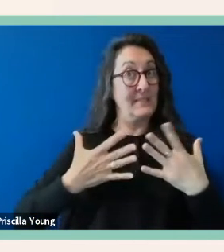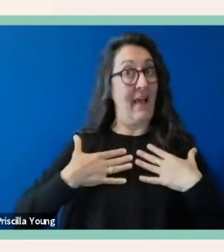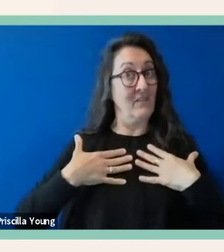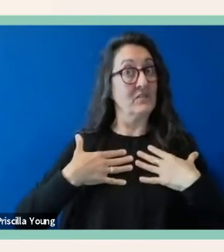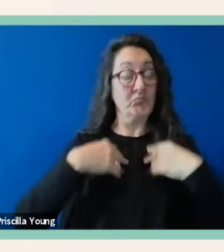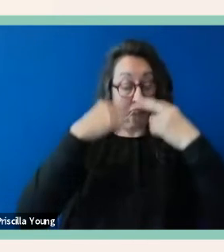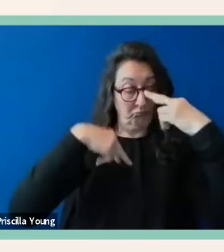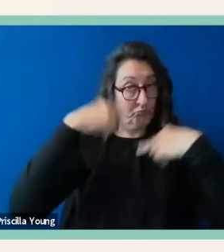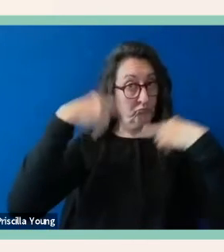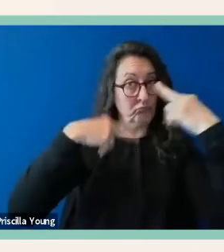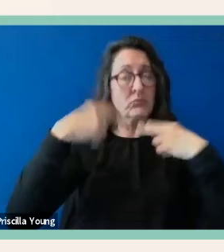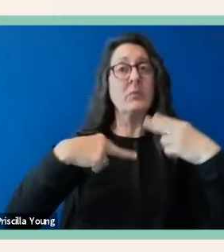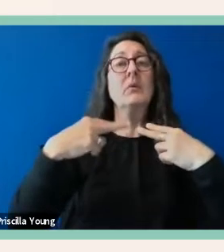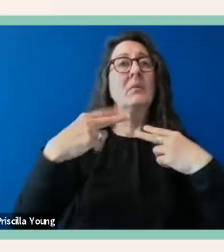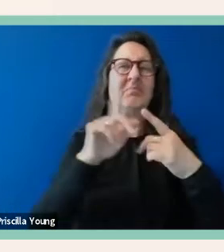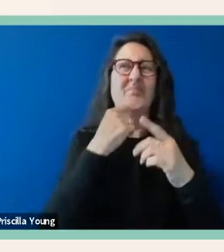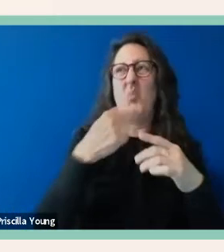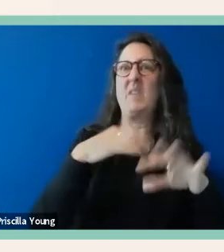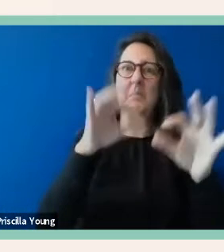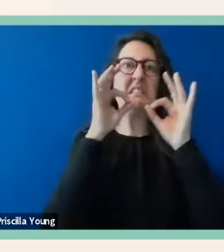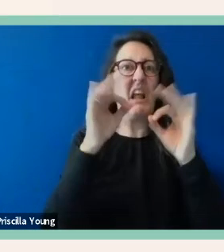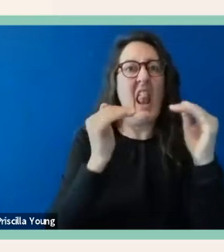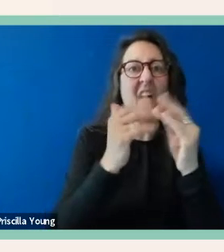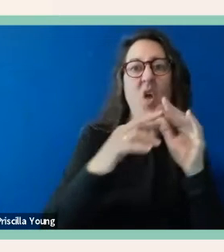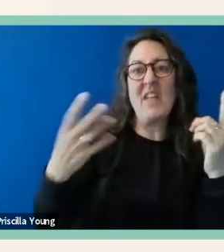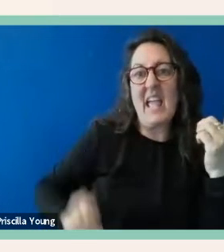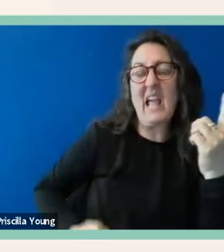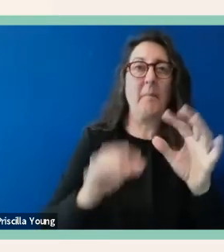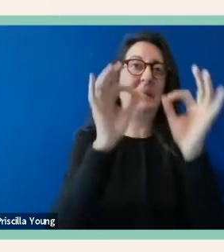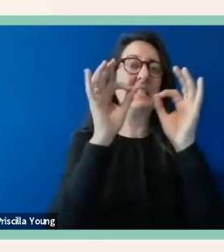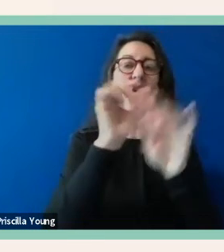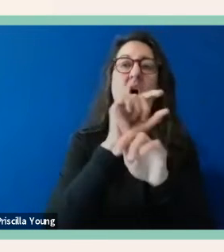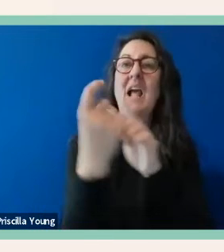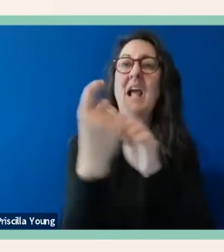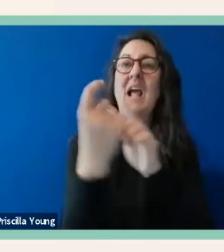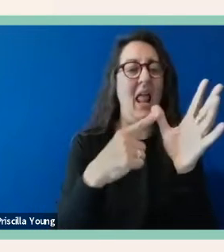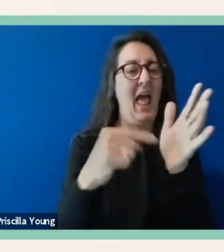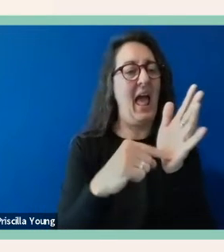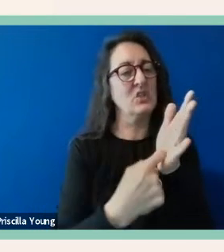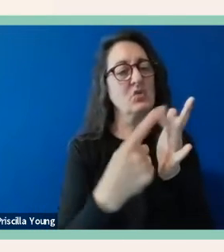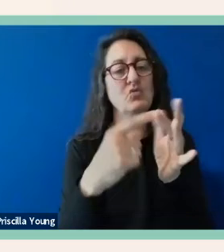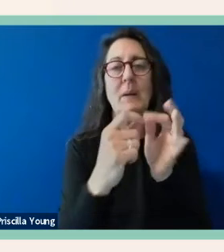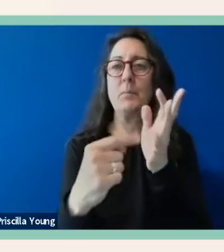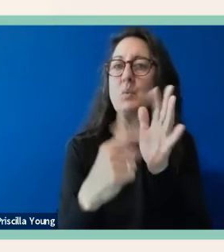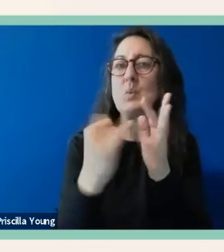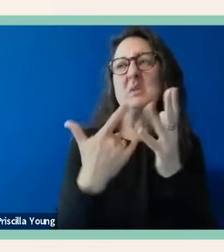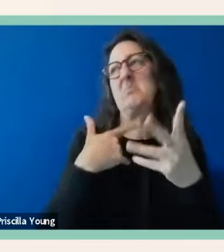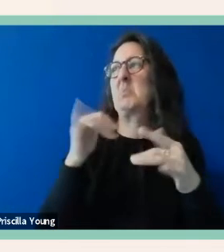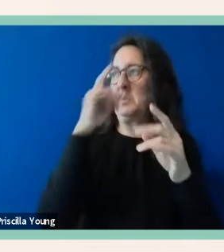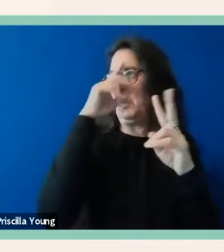earns a particular level of income, or it's a particular set of cultural attributes, which might identify for ourselves as working